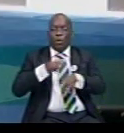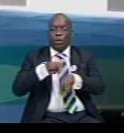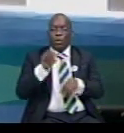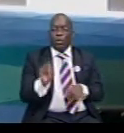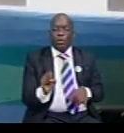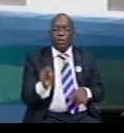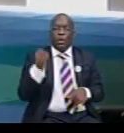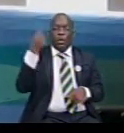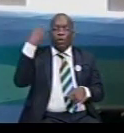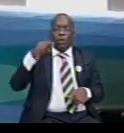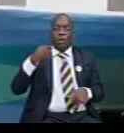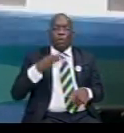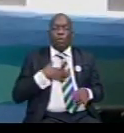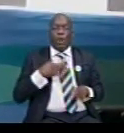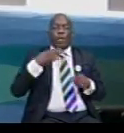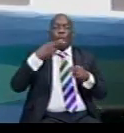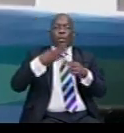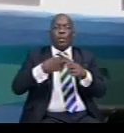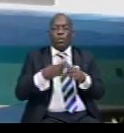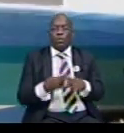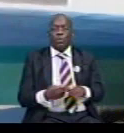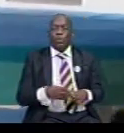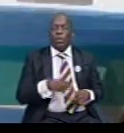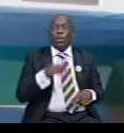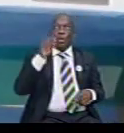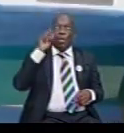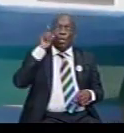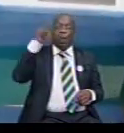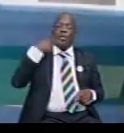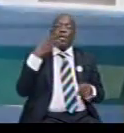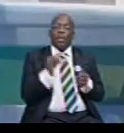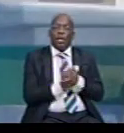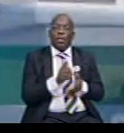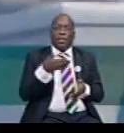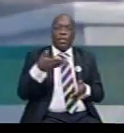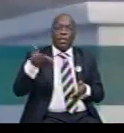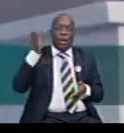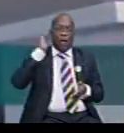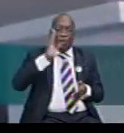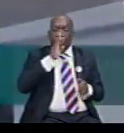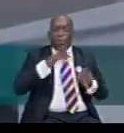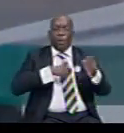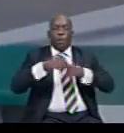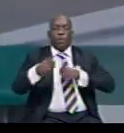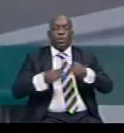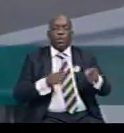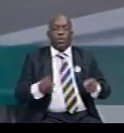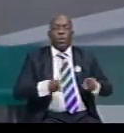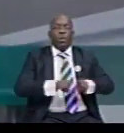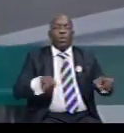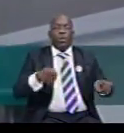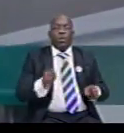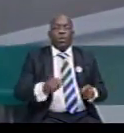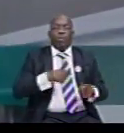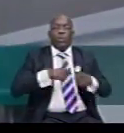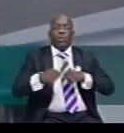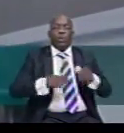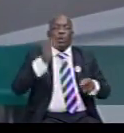name's sake. It's saying there's going to be persecution, but the persecution will not destroy the